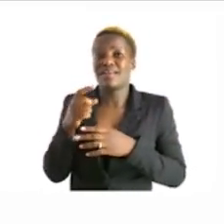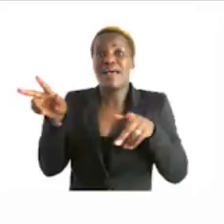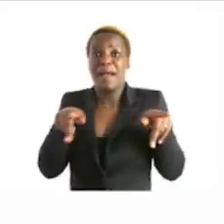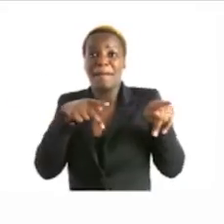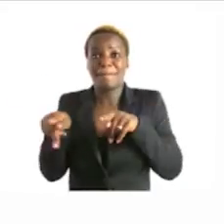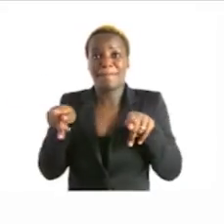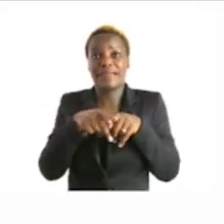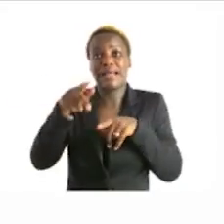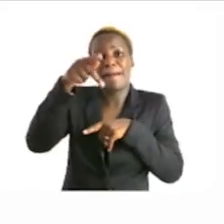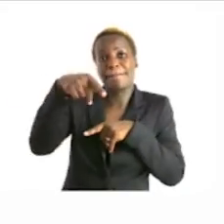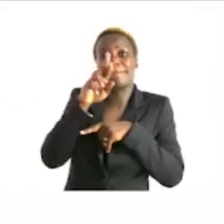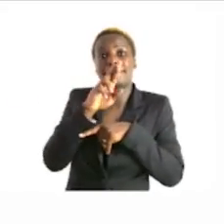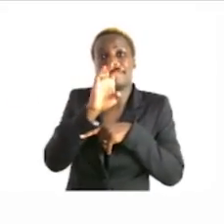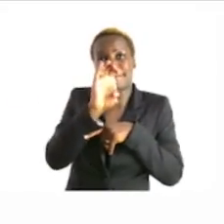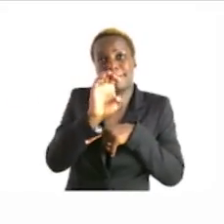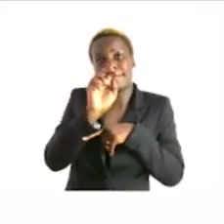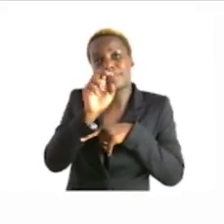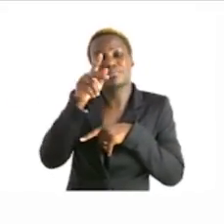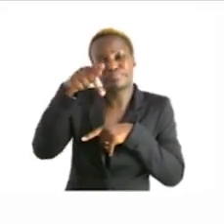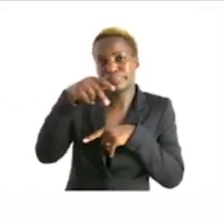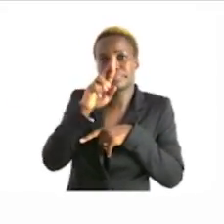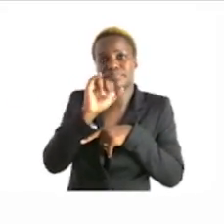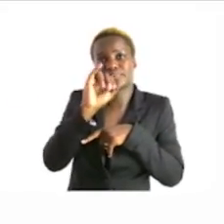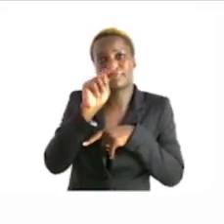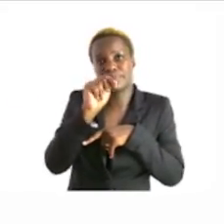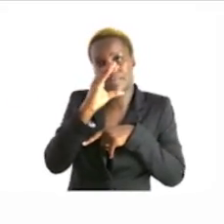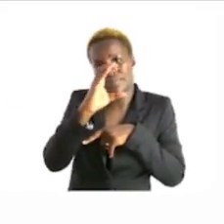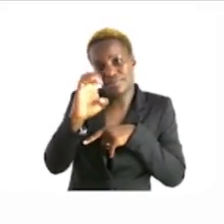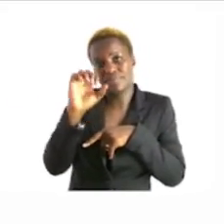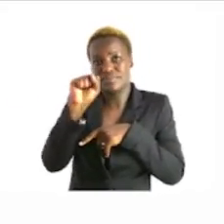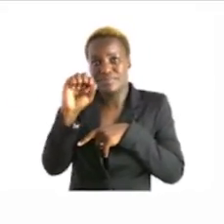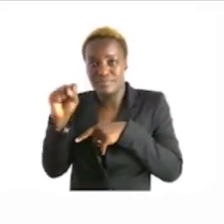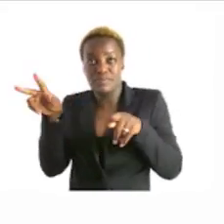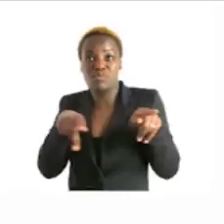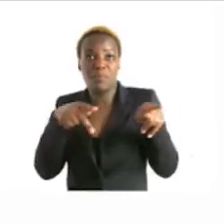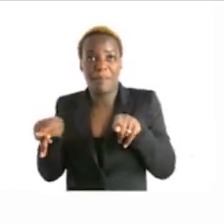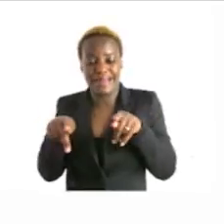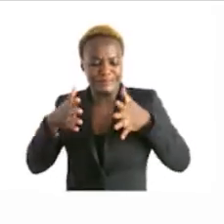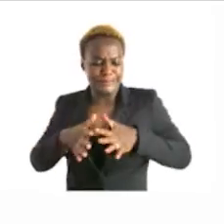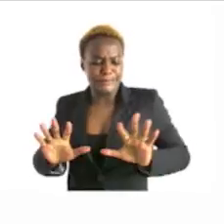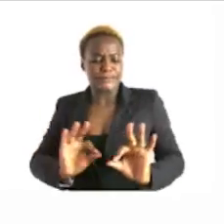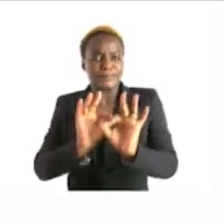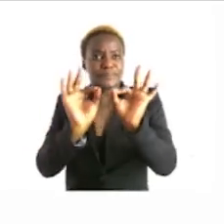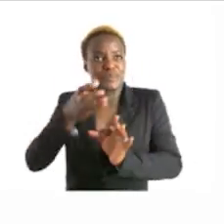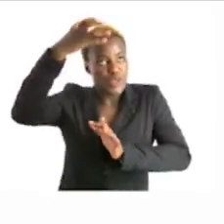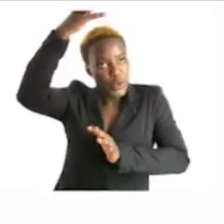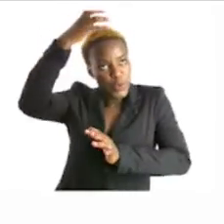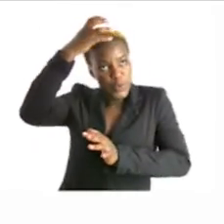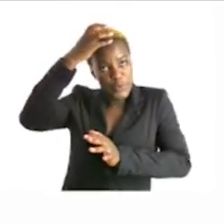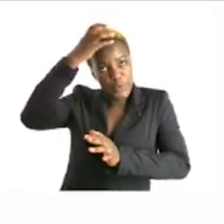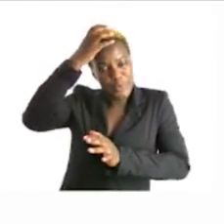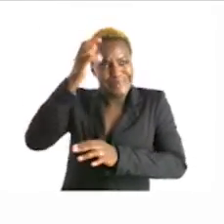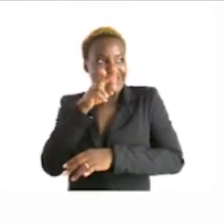the princess party each girl had to wear a pretty dress and a crown so they looked like